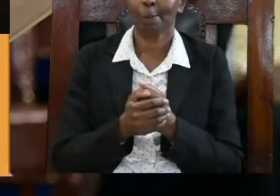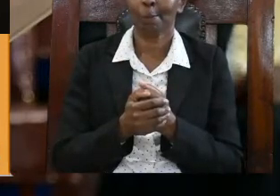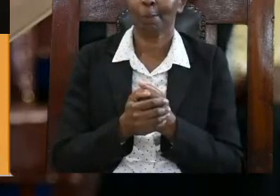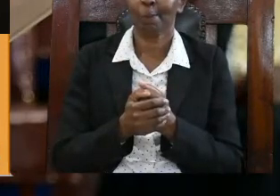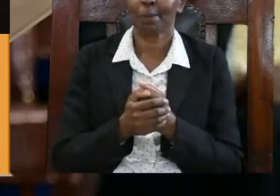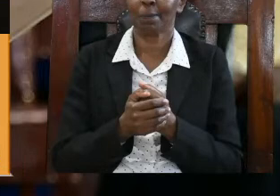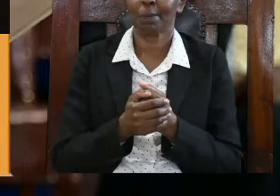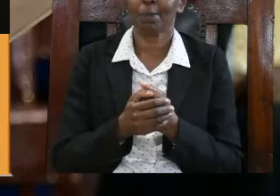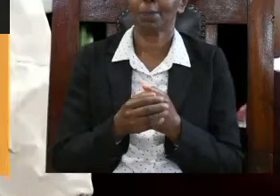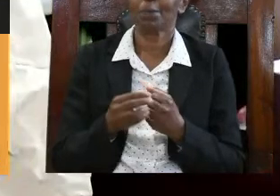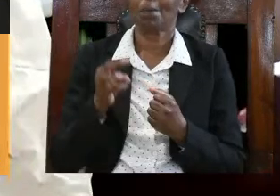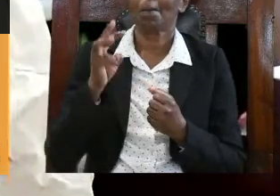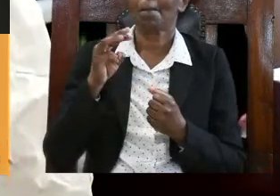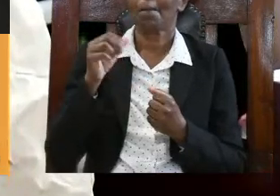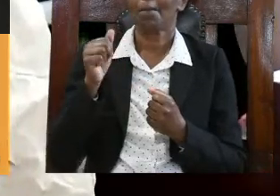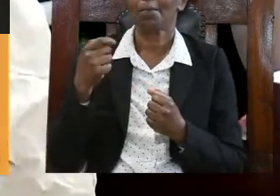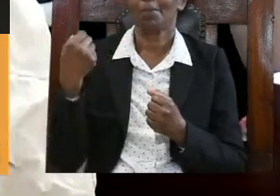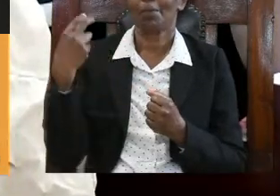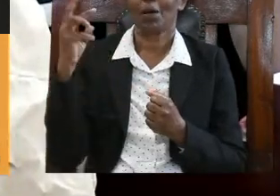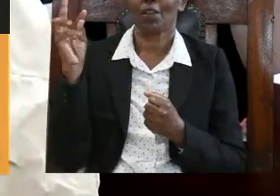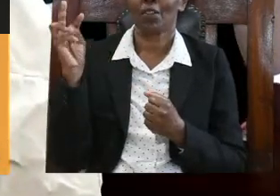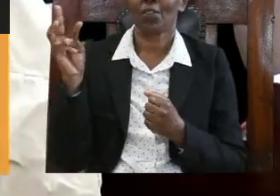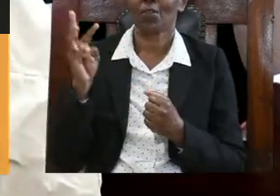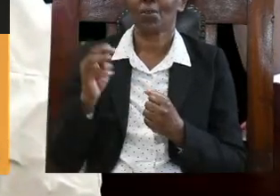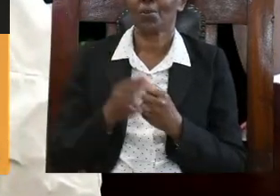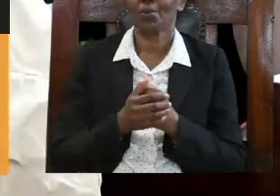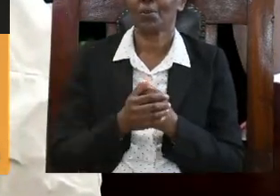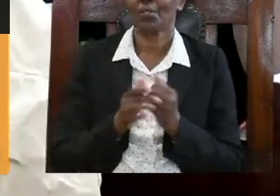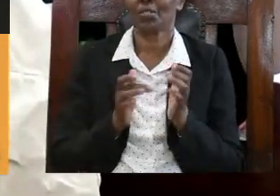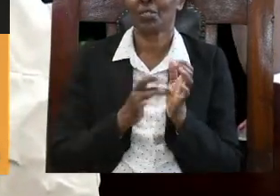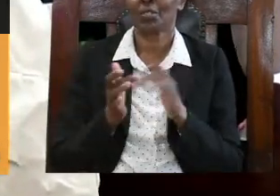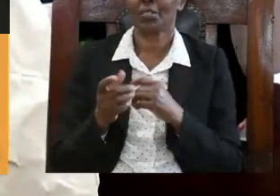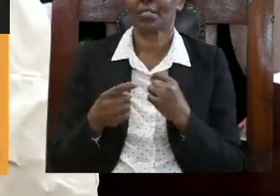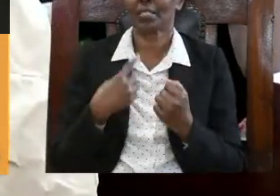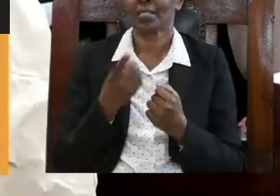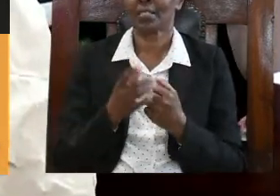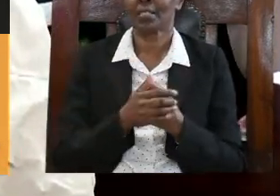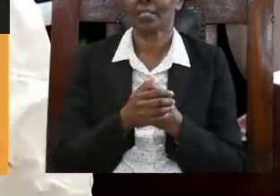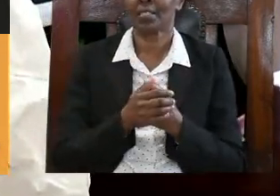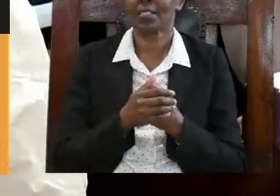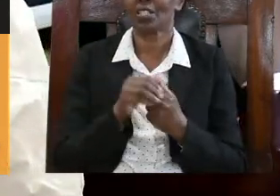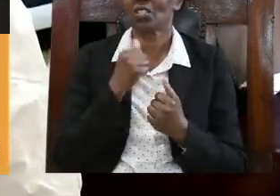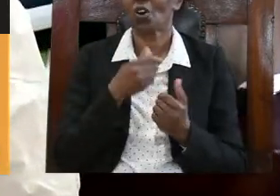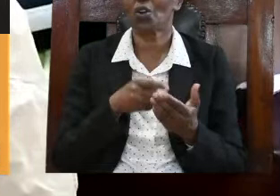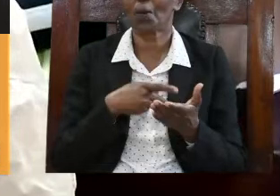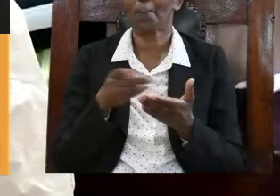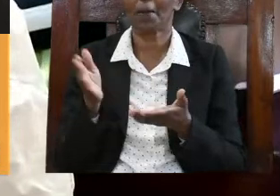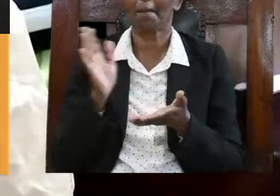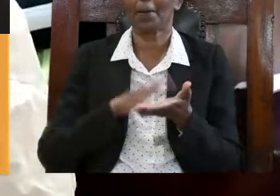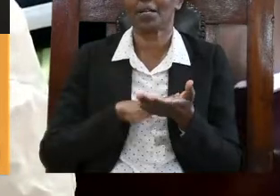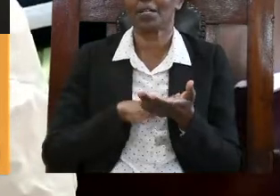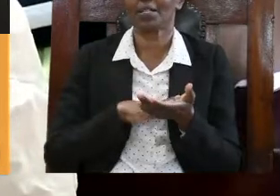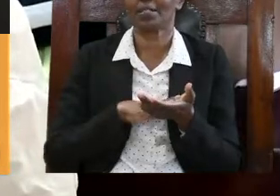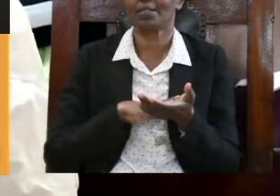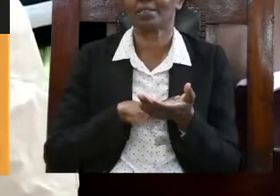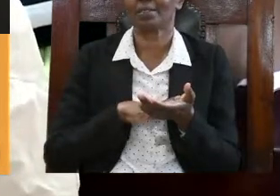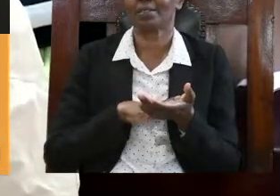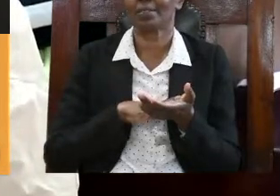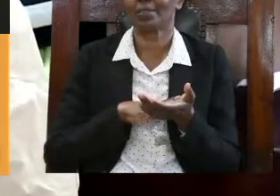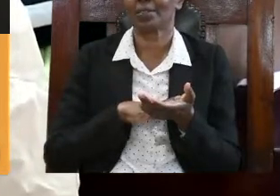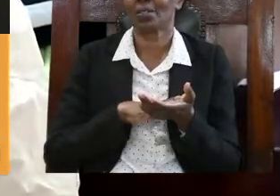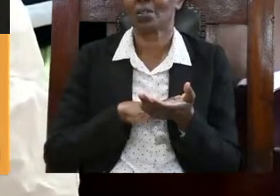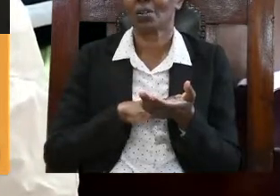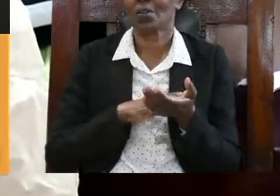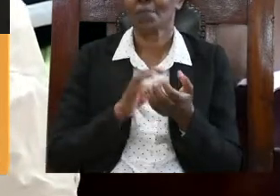in Matthew 5:38 through 42, Jesus says that do not return evil for evil. In 1